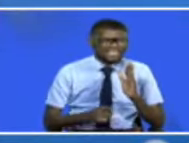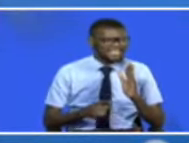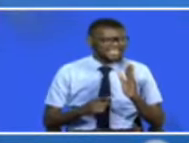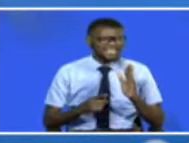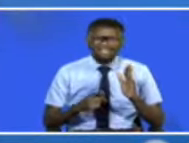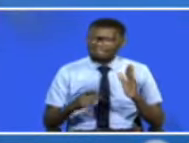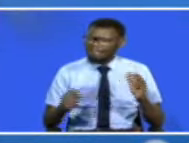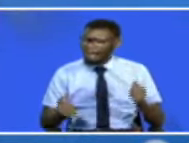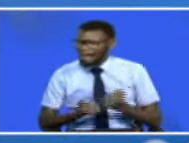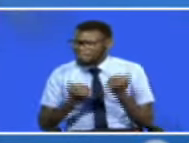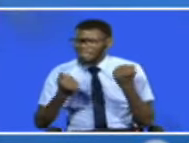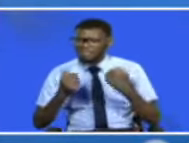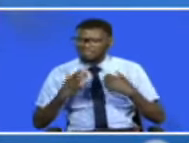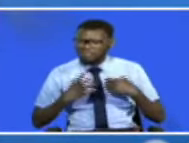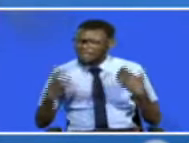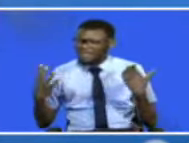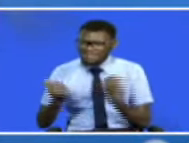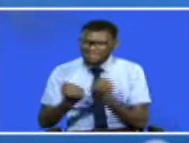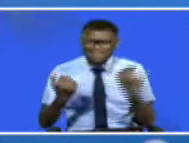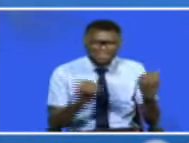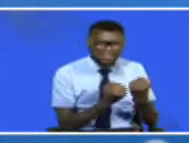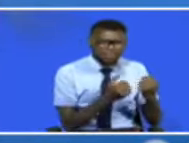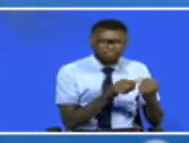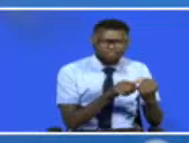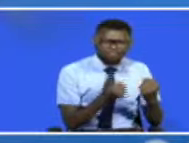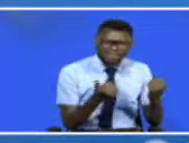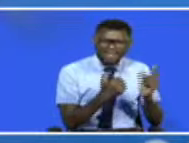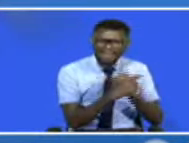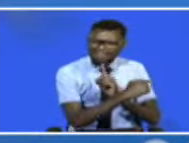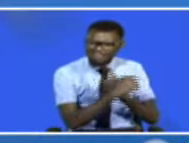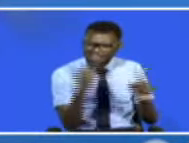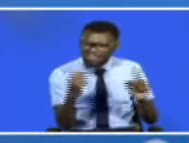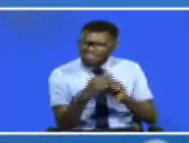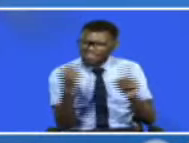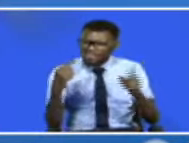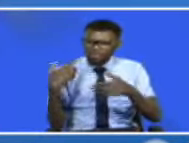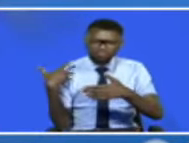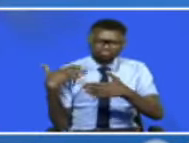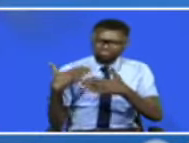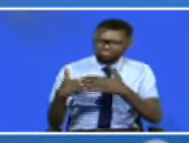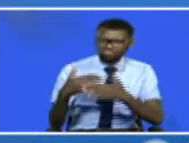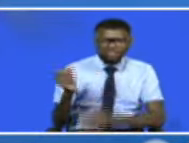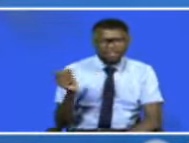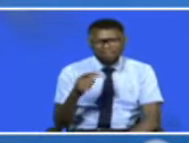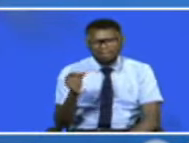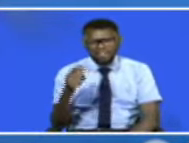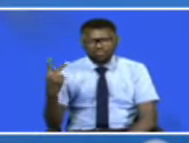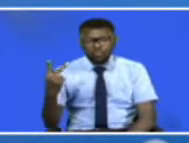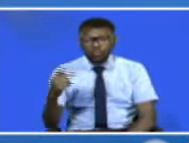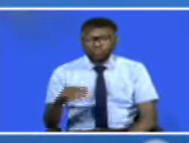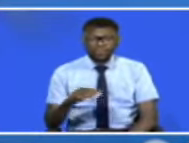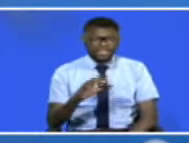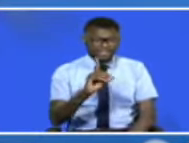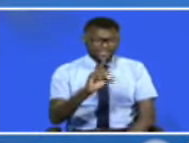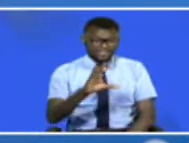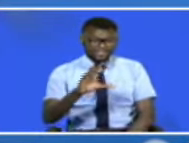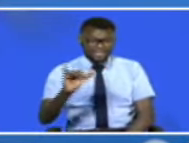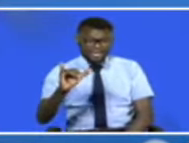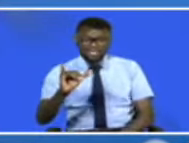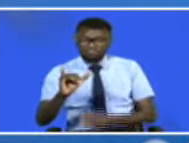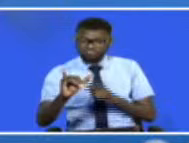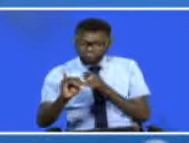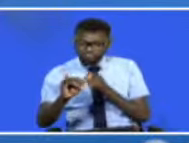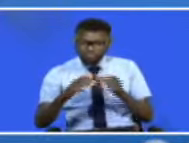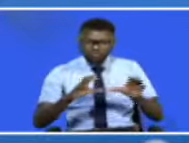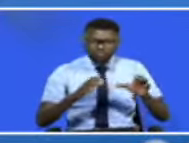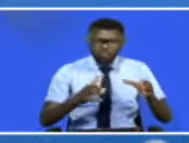abductions and murder cases reported to the police in the past 2 months. According to DCI, a comparative analysis of murder